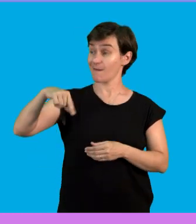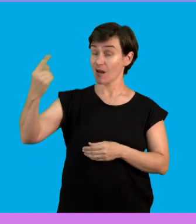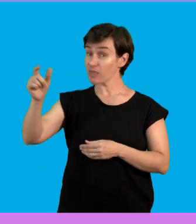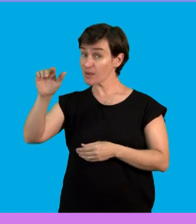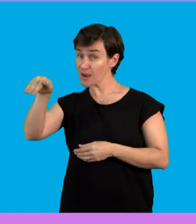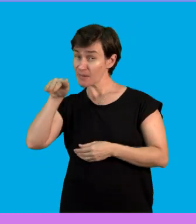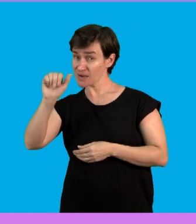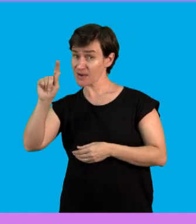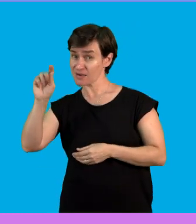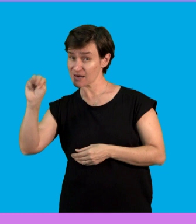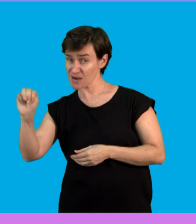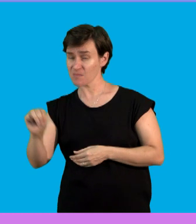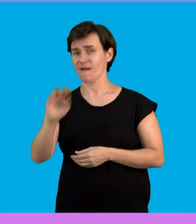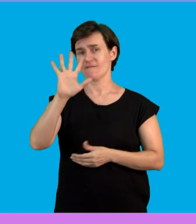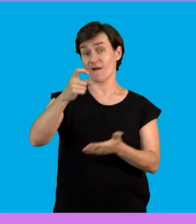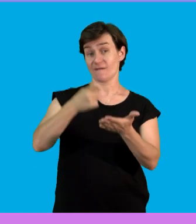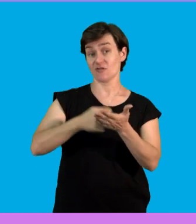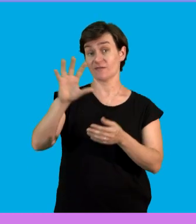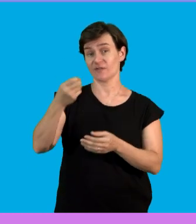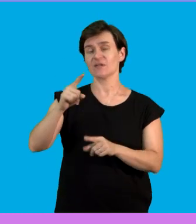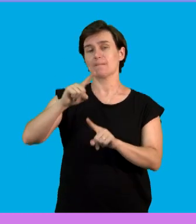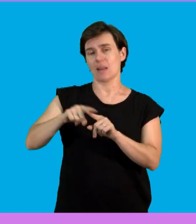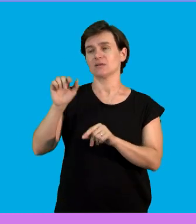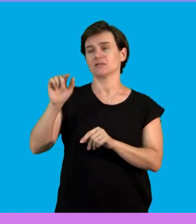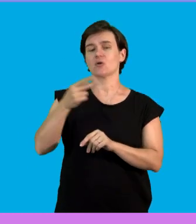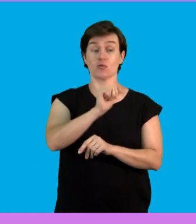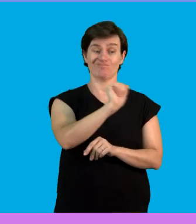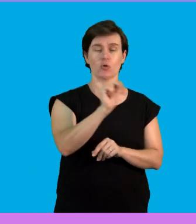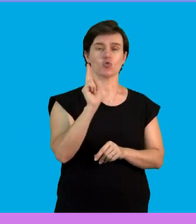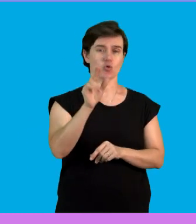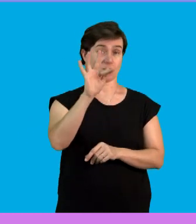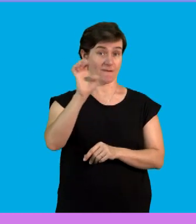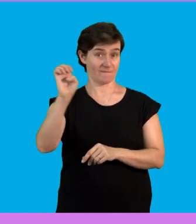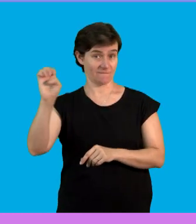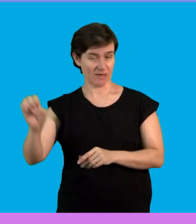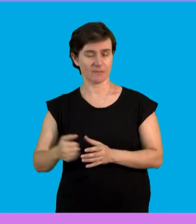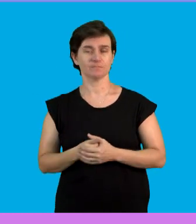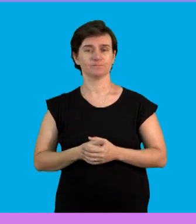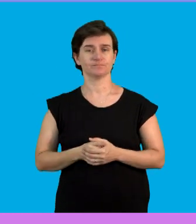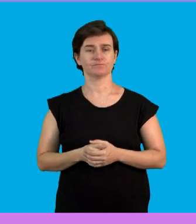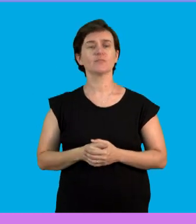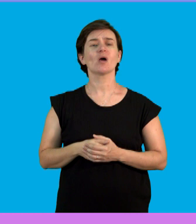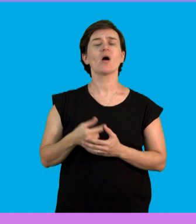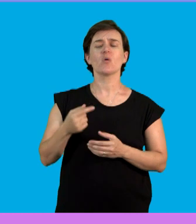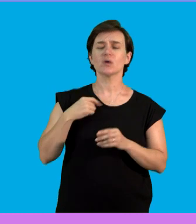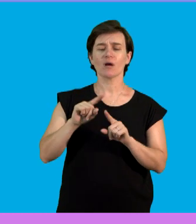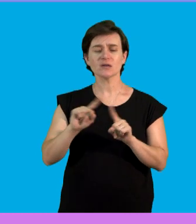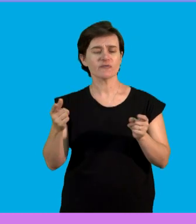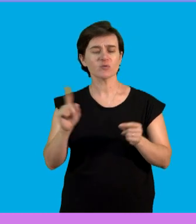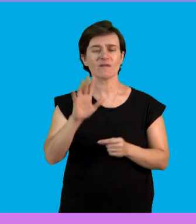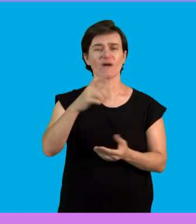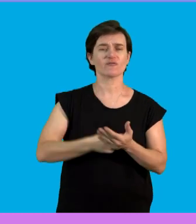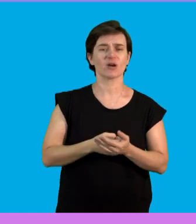banks is R5.50 plus the fee. Now we can't just write, okay, well the difference